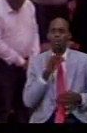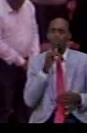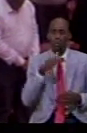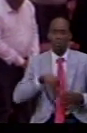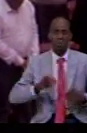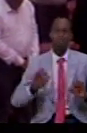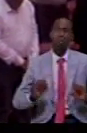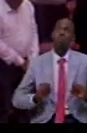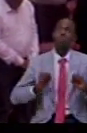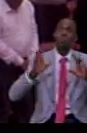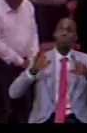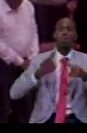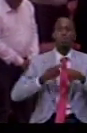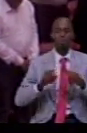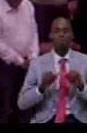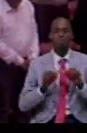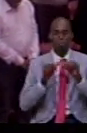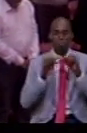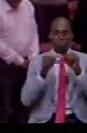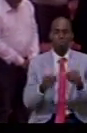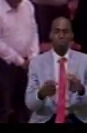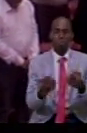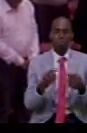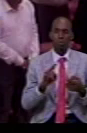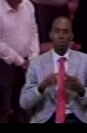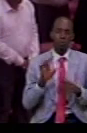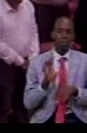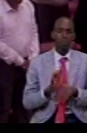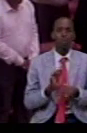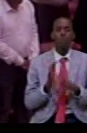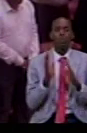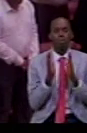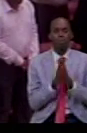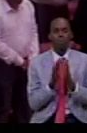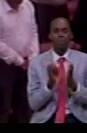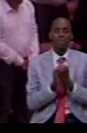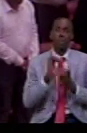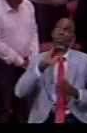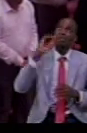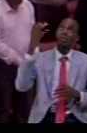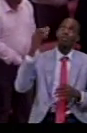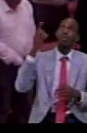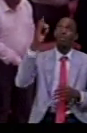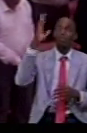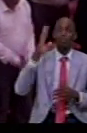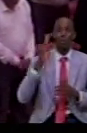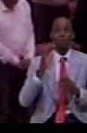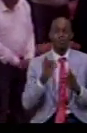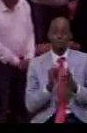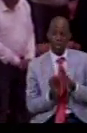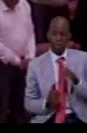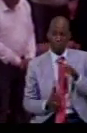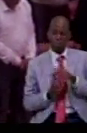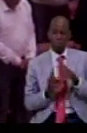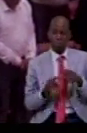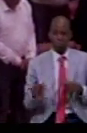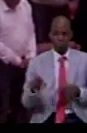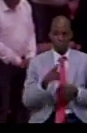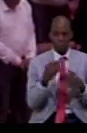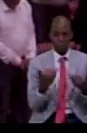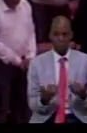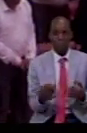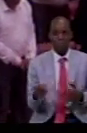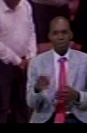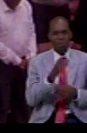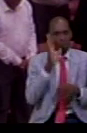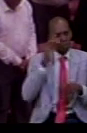coming to the church. Let's pray for them that that grace of God that has appeared unto them, they will rightly appropriate that grace for